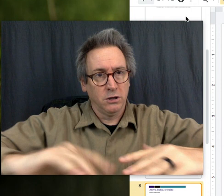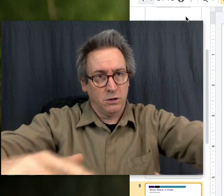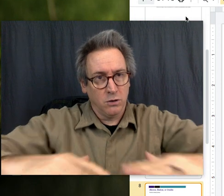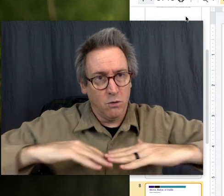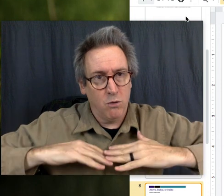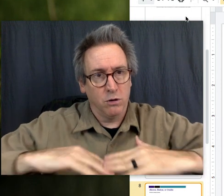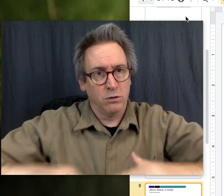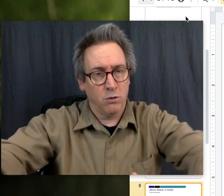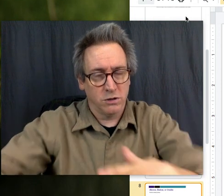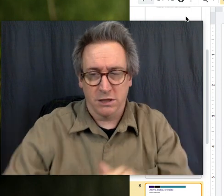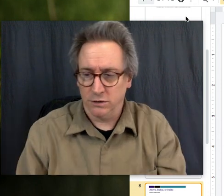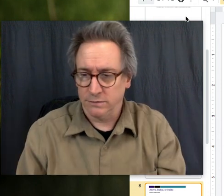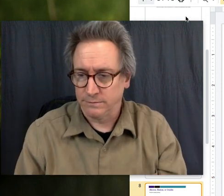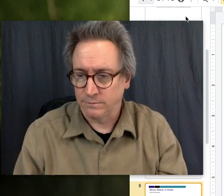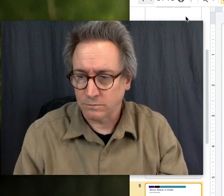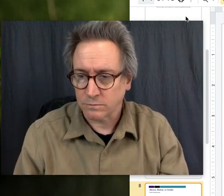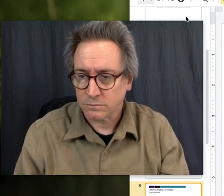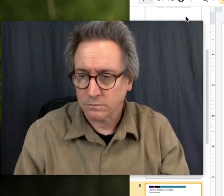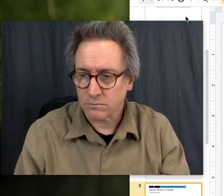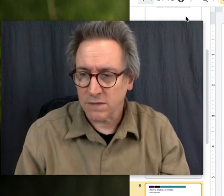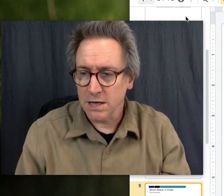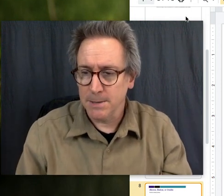vertical or horizontal.